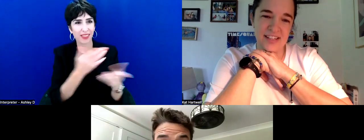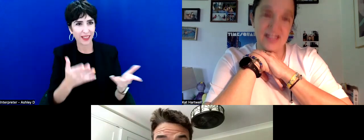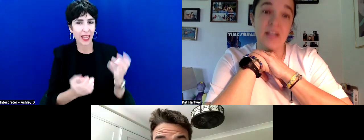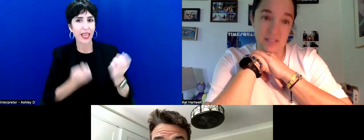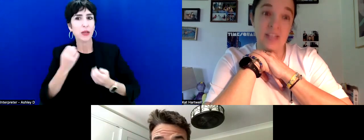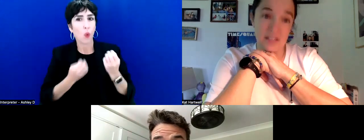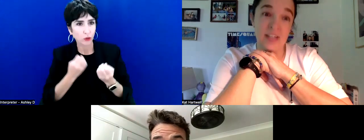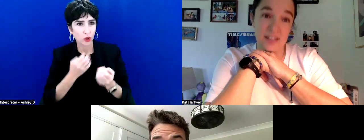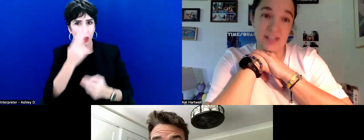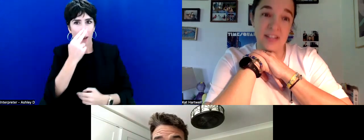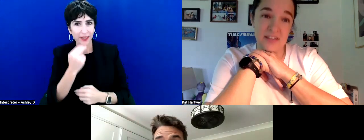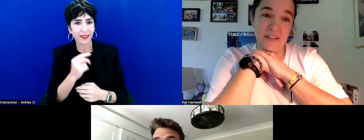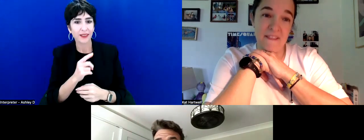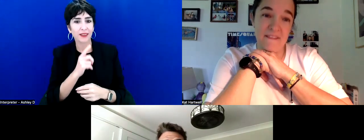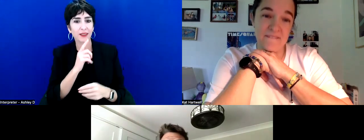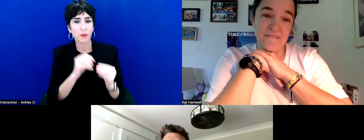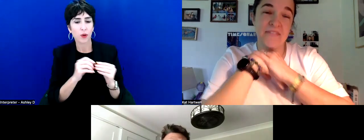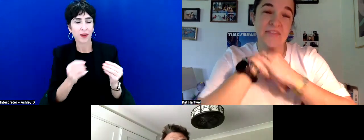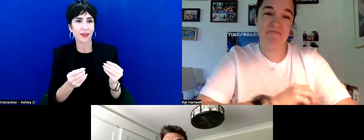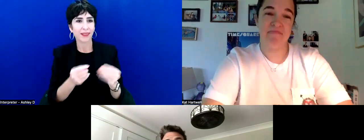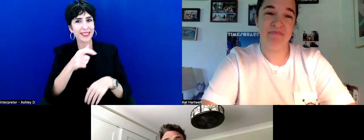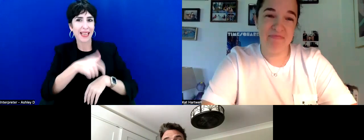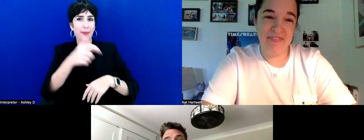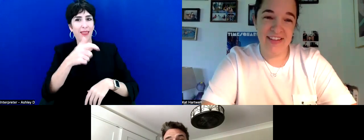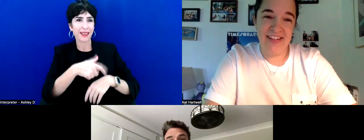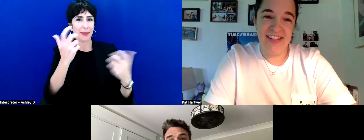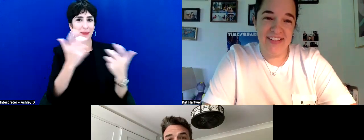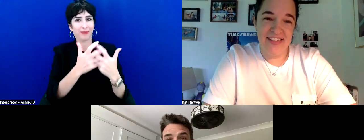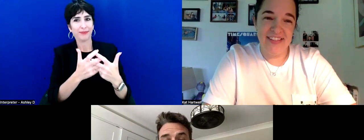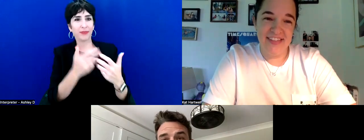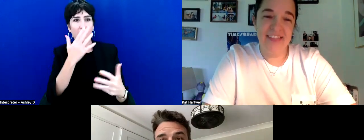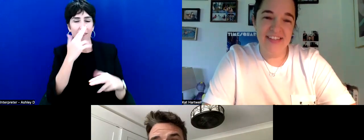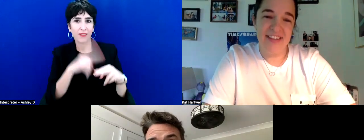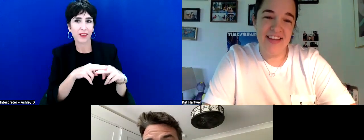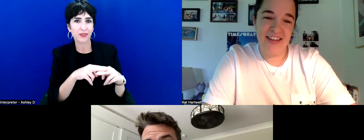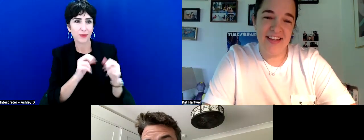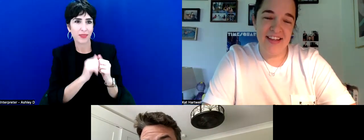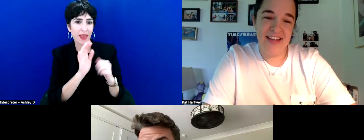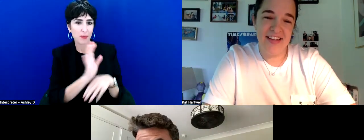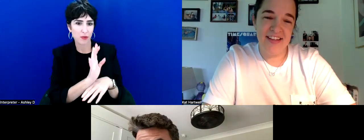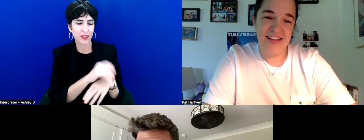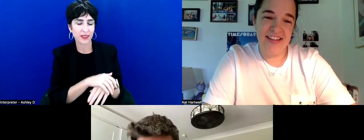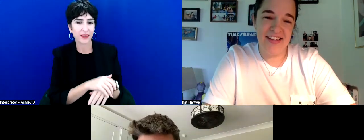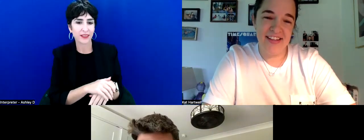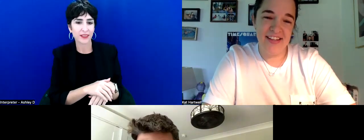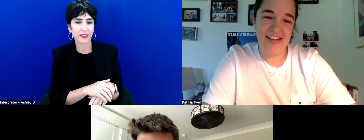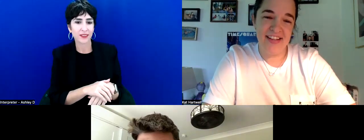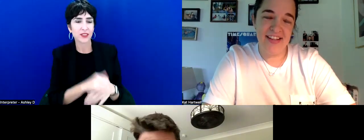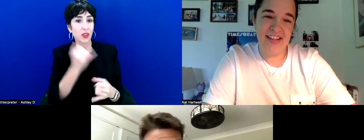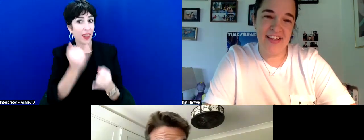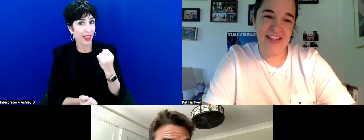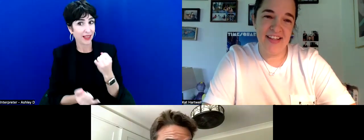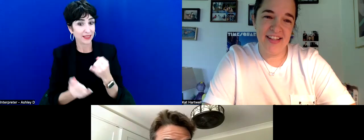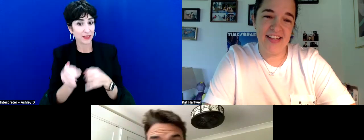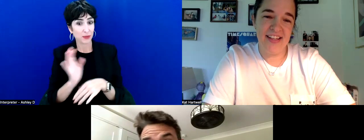emotional comedy, timing. It was a lot of fun. So I actually, I so the last movie.